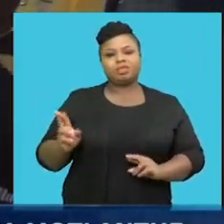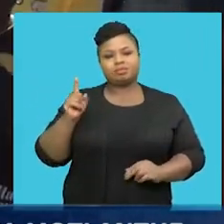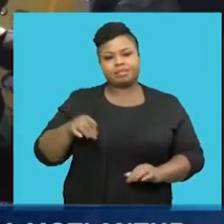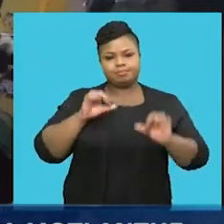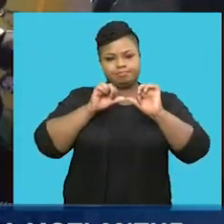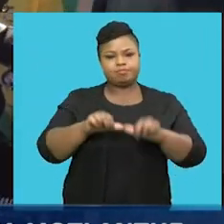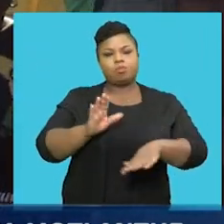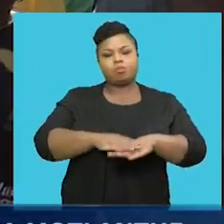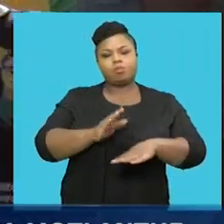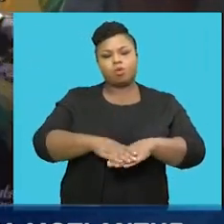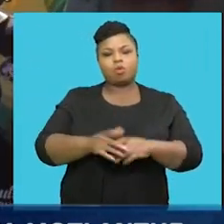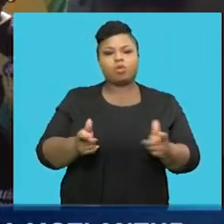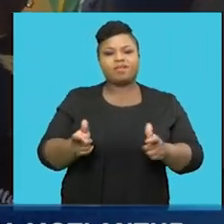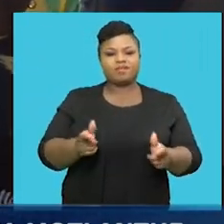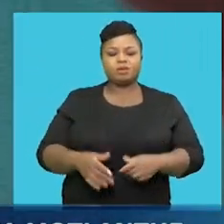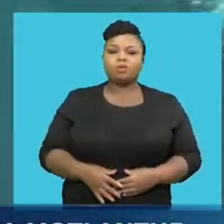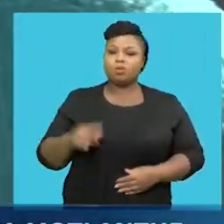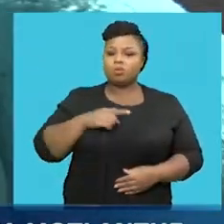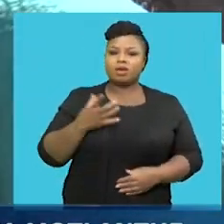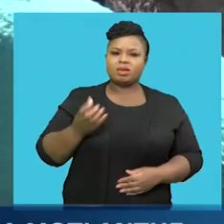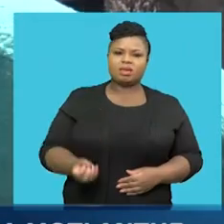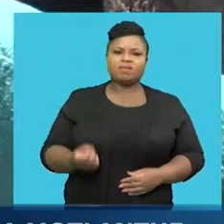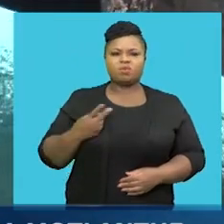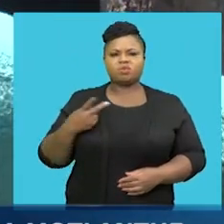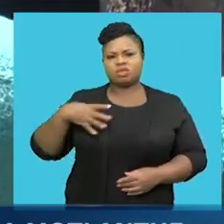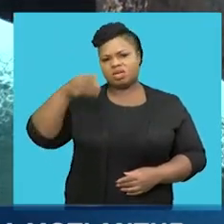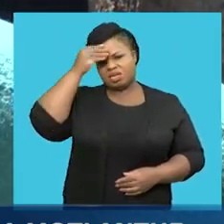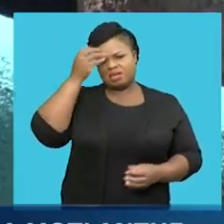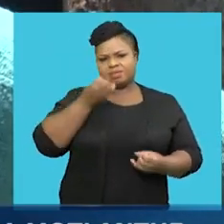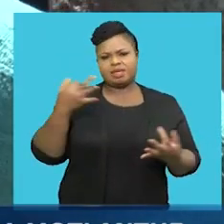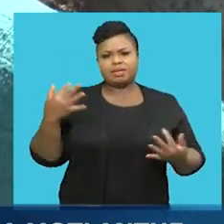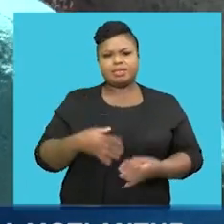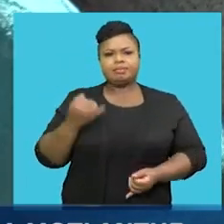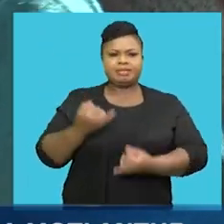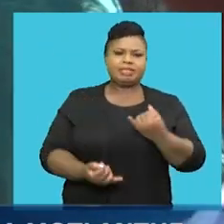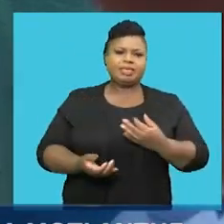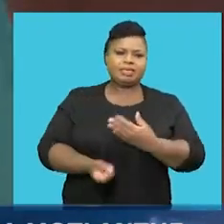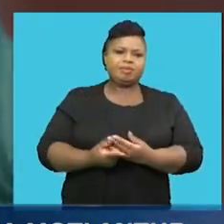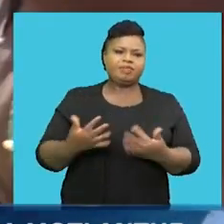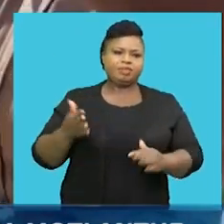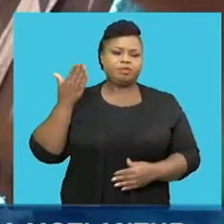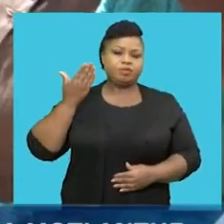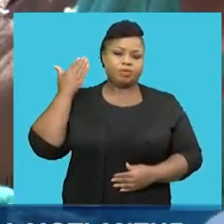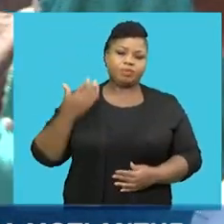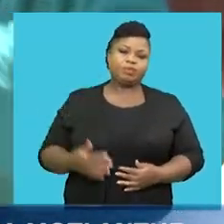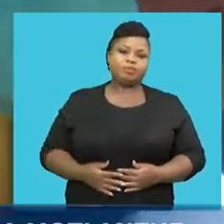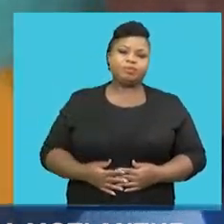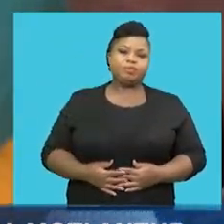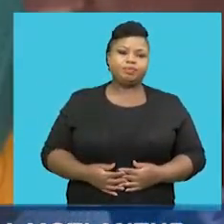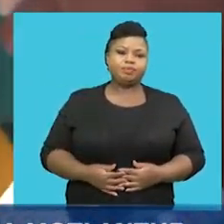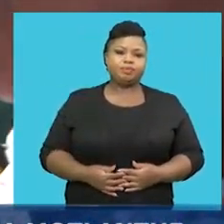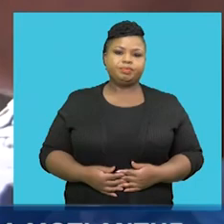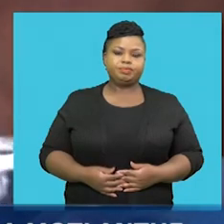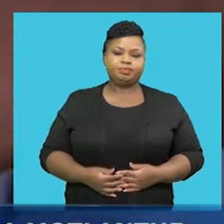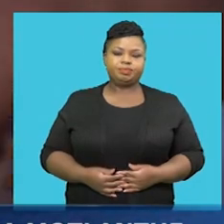ukuqhubeka ulawule kuba unamava kwaye ufundile kwiimpazamo zawo ozenzileyo kuhambo lwawo yonke le